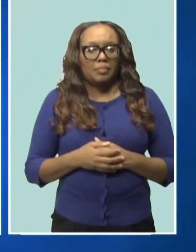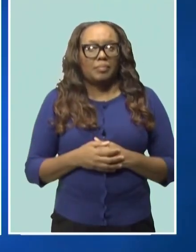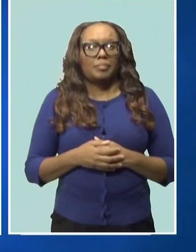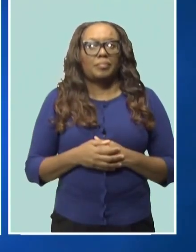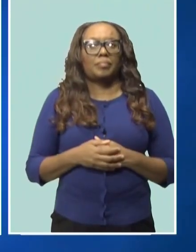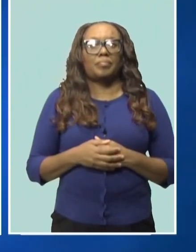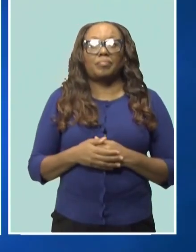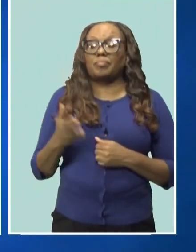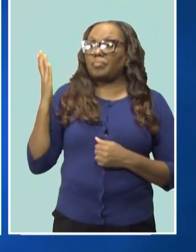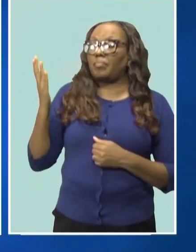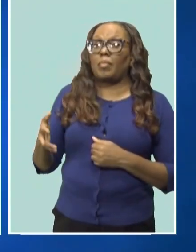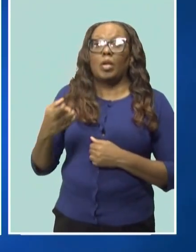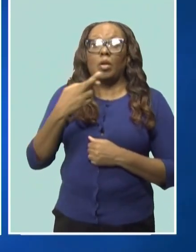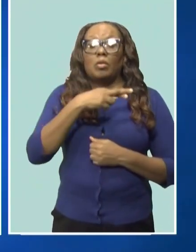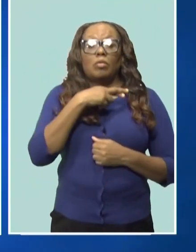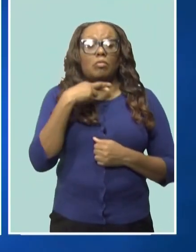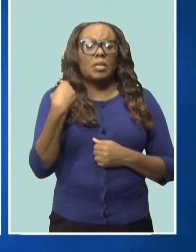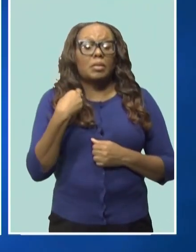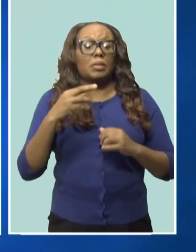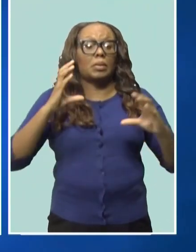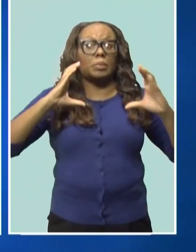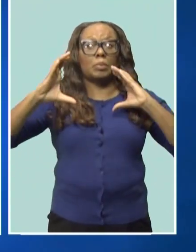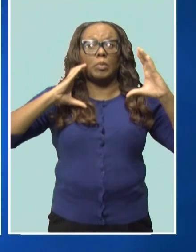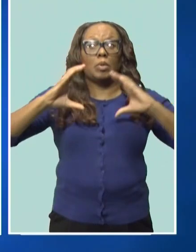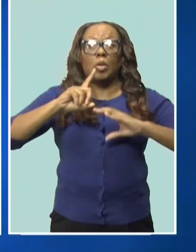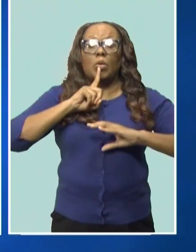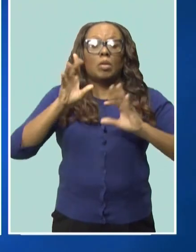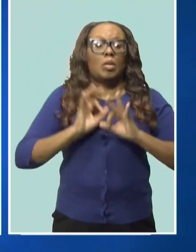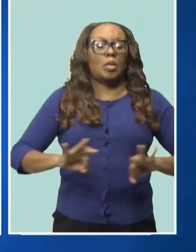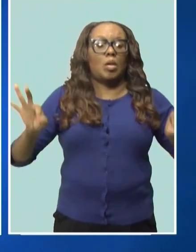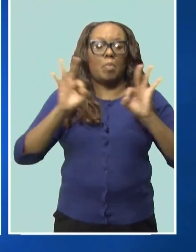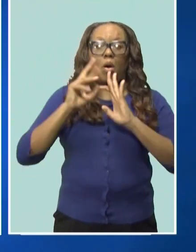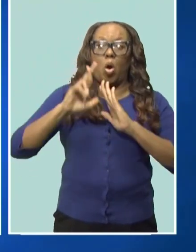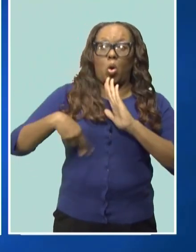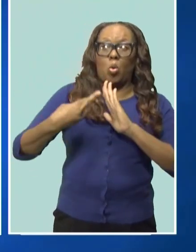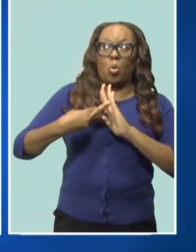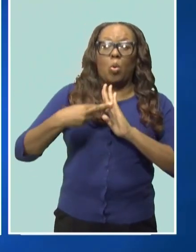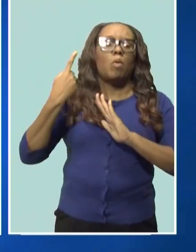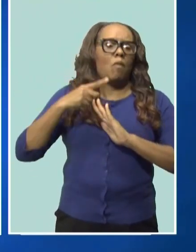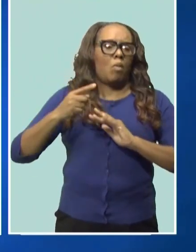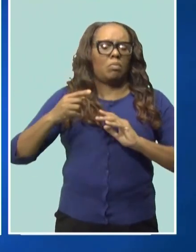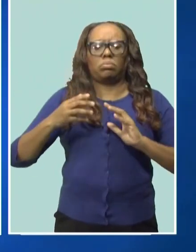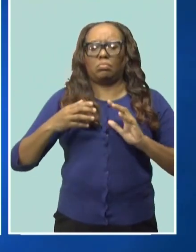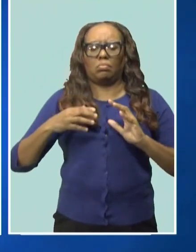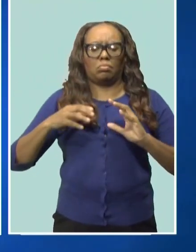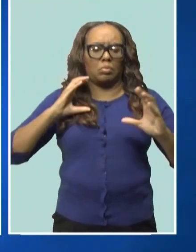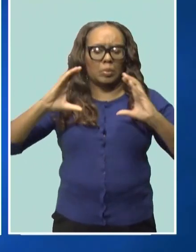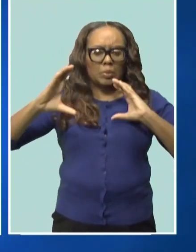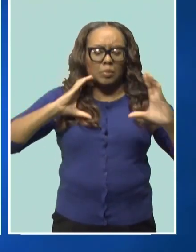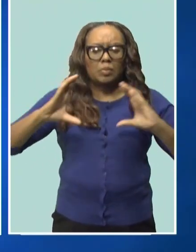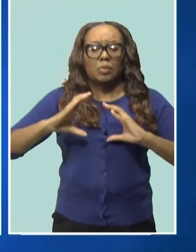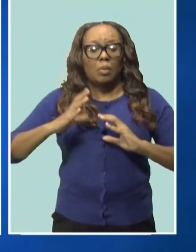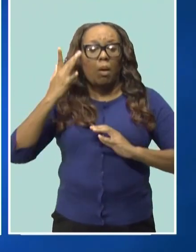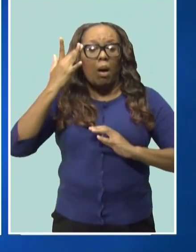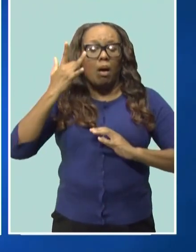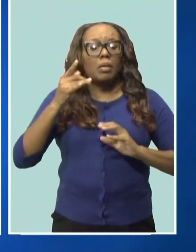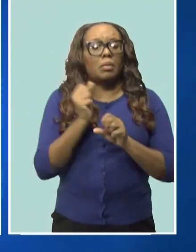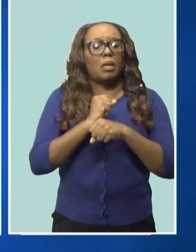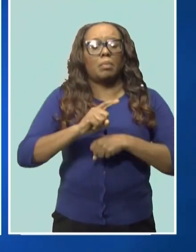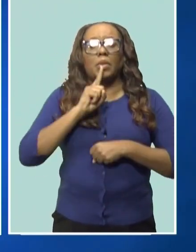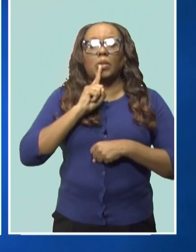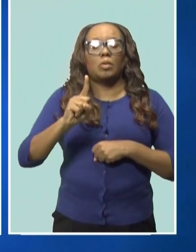Risk communication plays a crucial role in enhancing early warning systems by ensuring that the information about potential risks